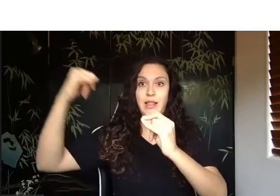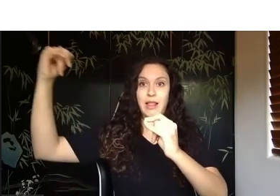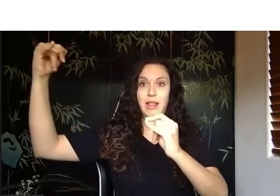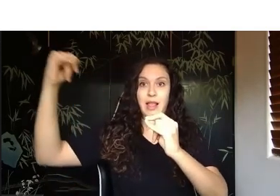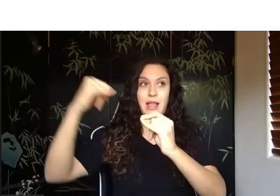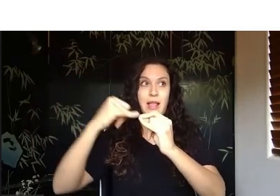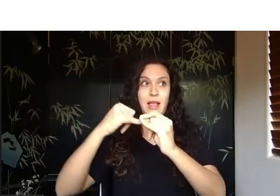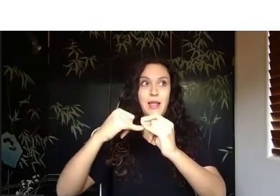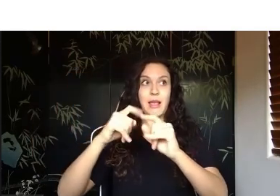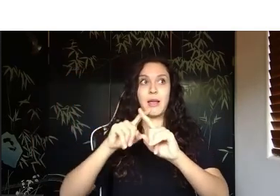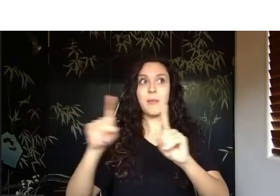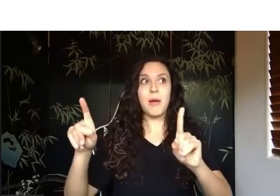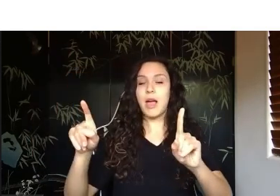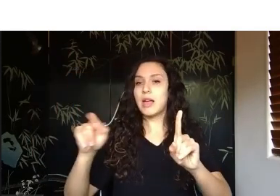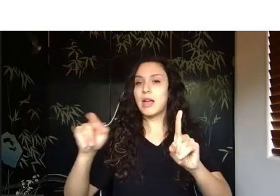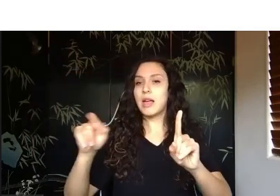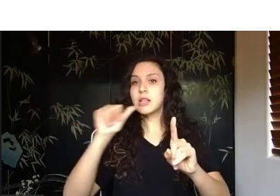line.